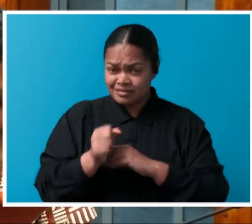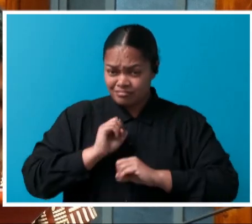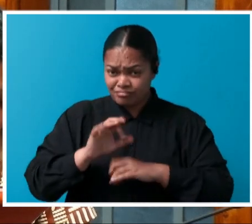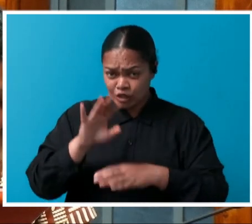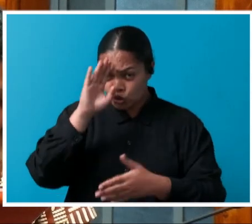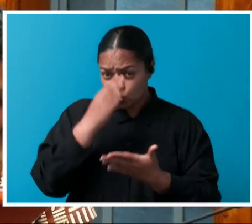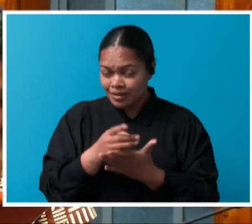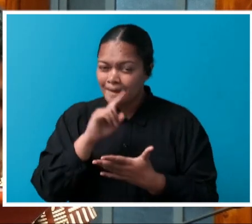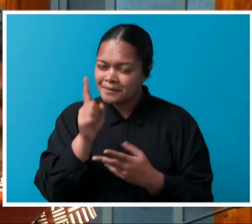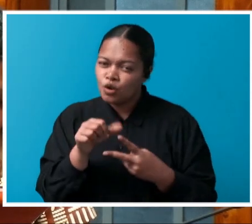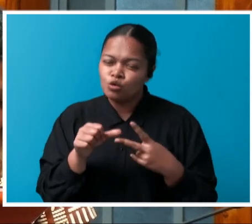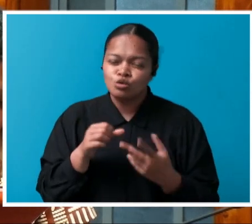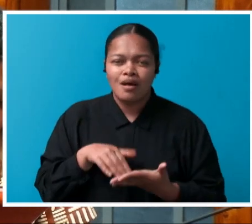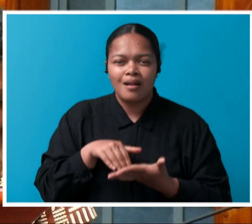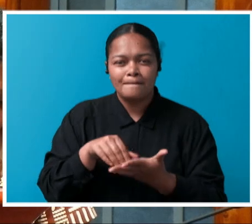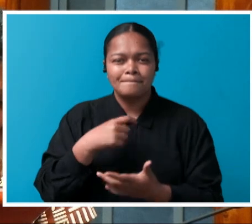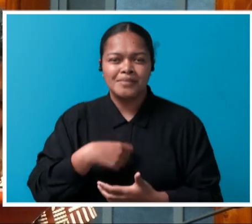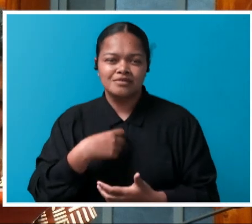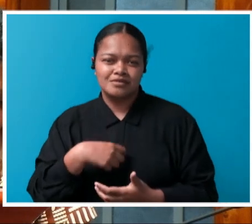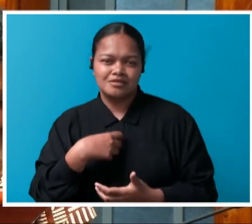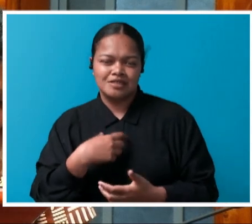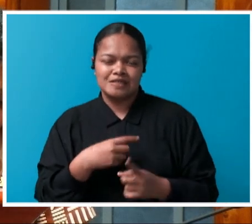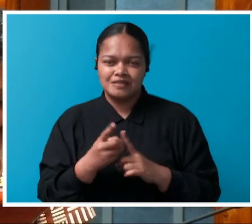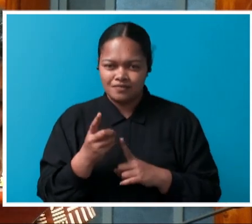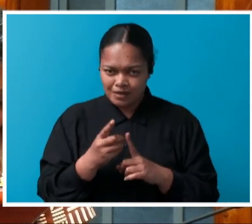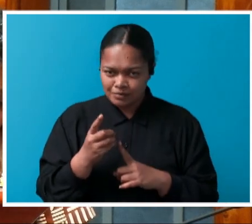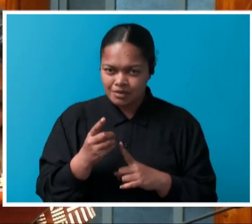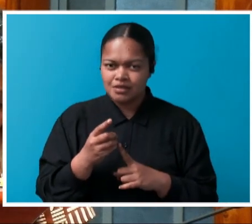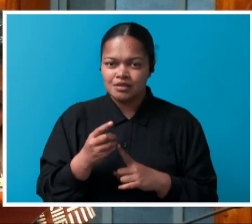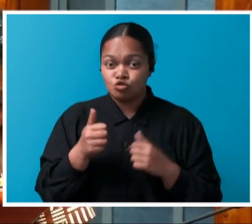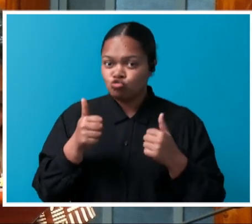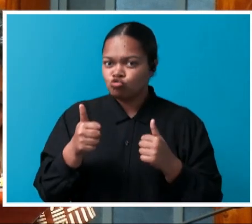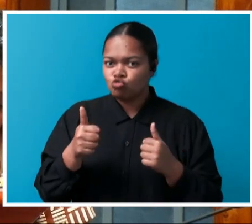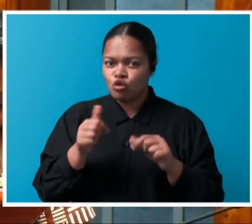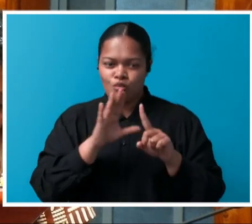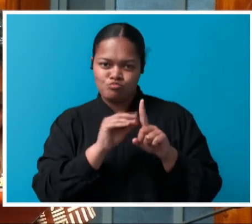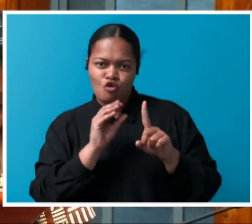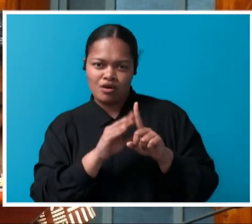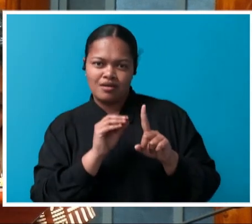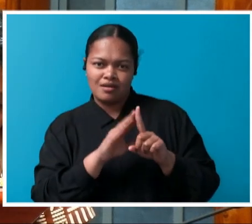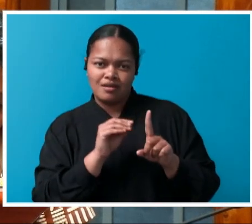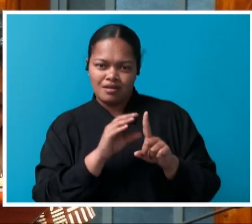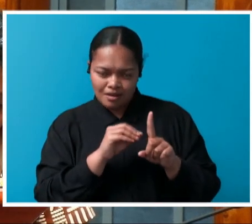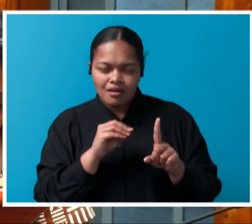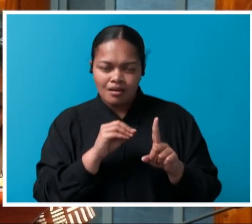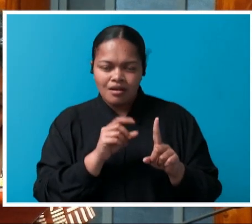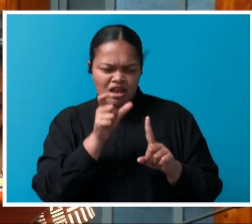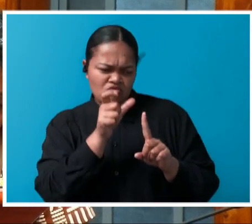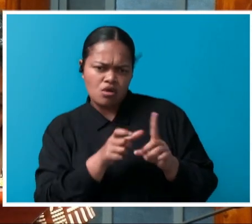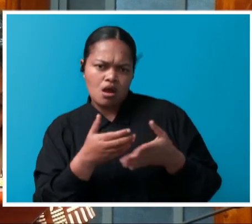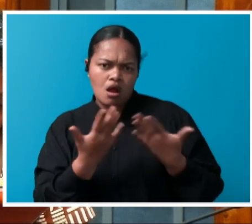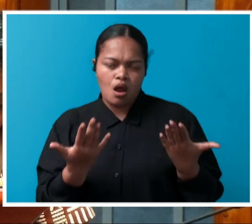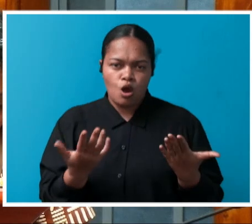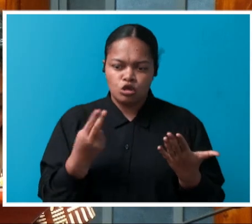but also assist in their personal development by good moral values and characters, and on how to be financially